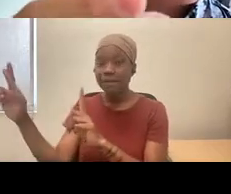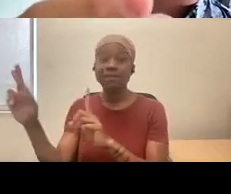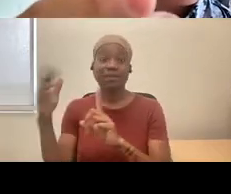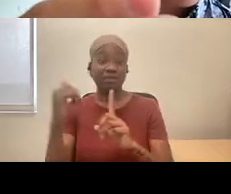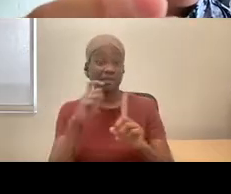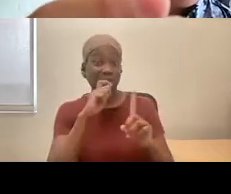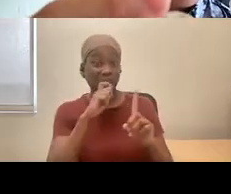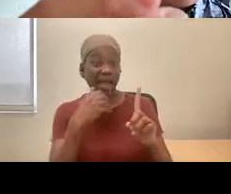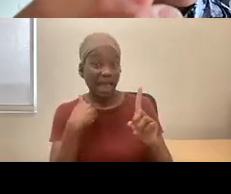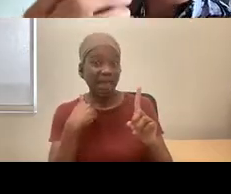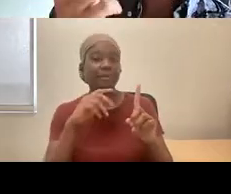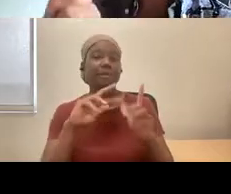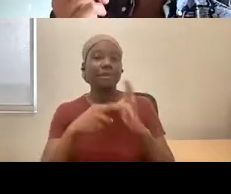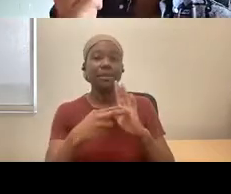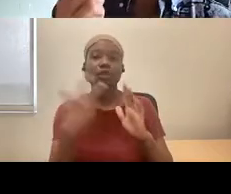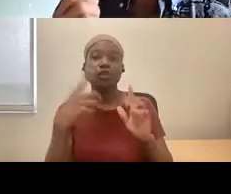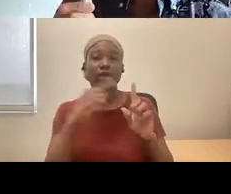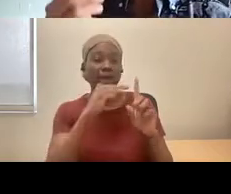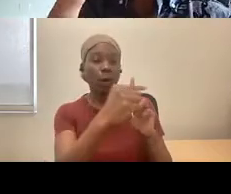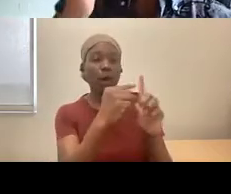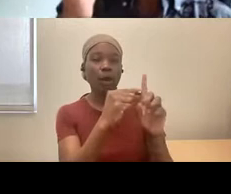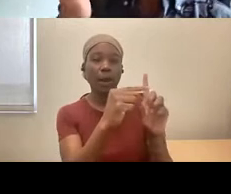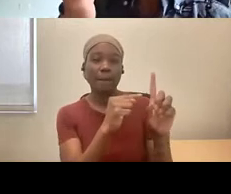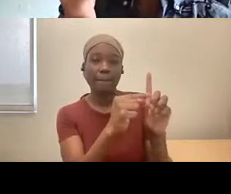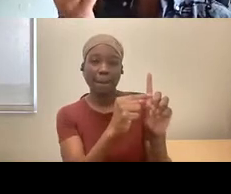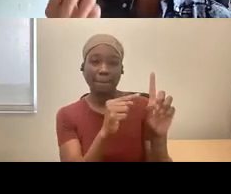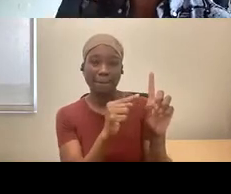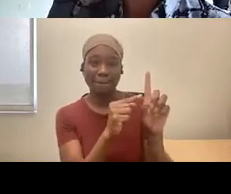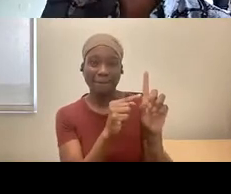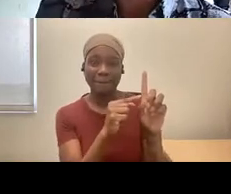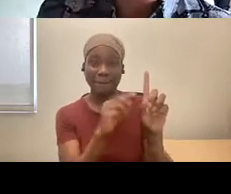lines. So if you have a device, a set of